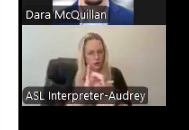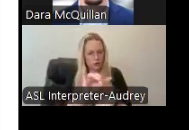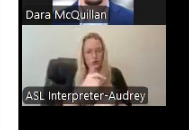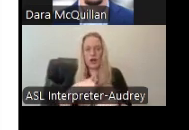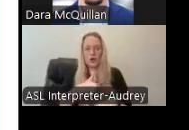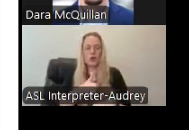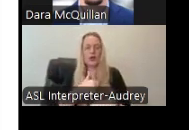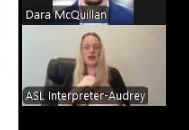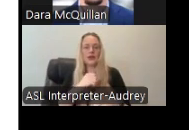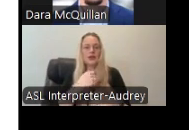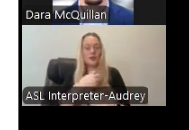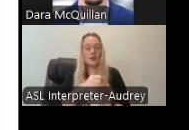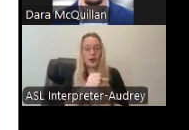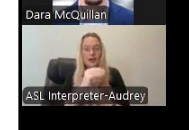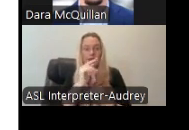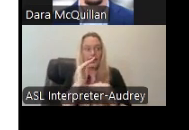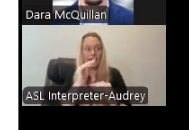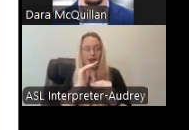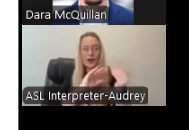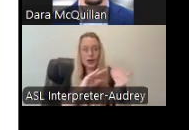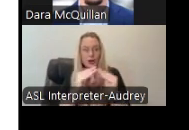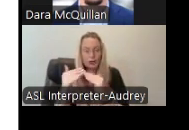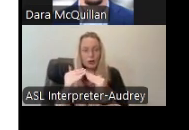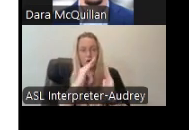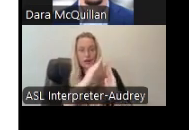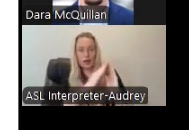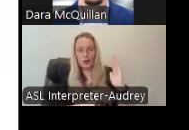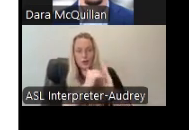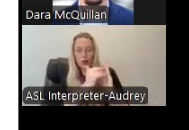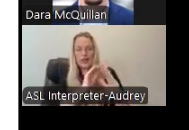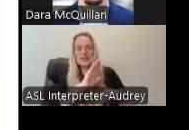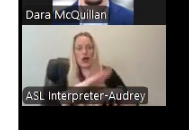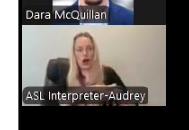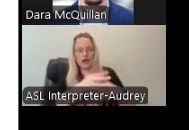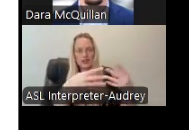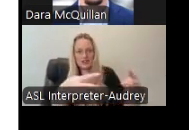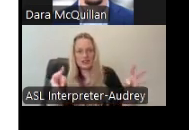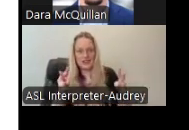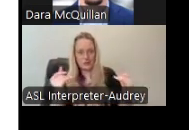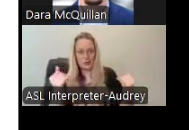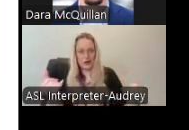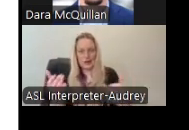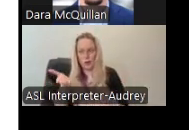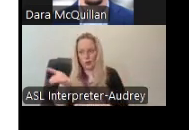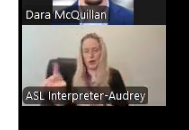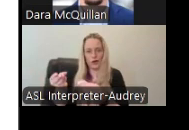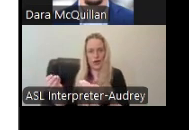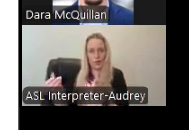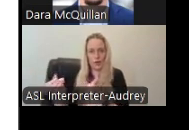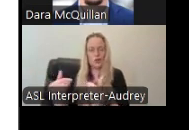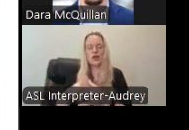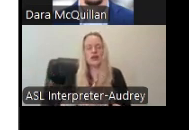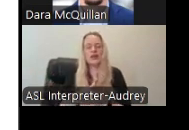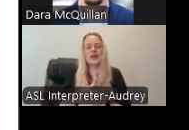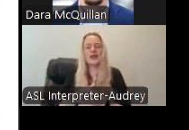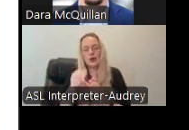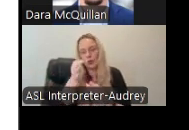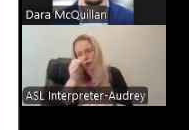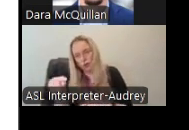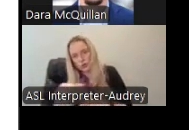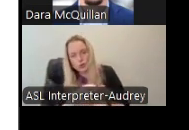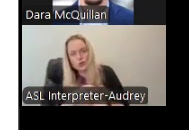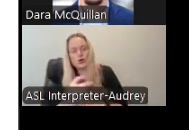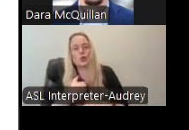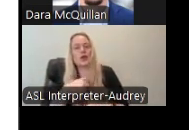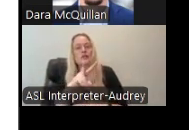created a community mural which is installed on the fence at the property right now. Also around the corner, we have a